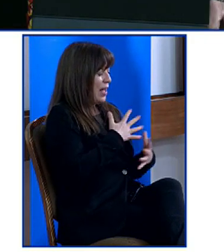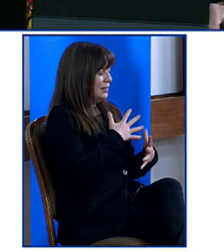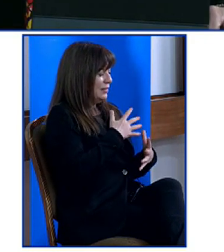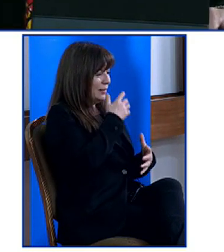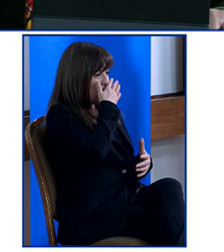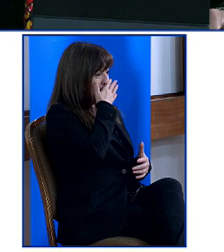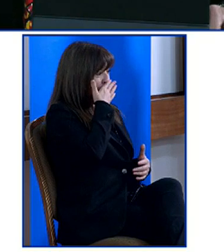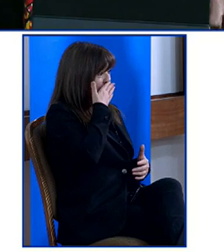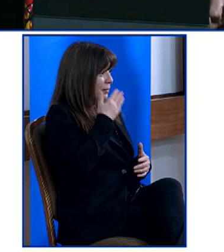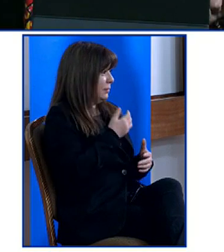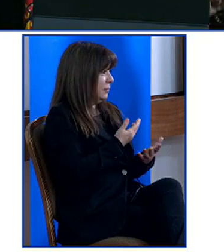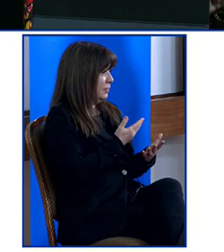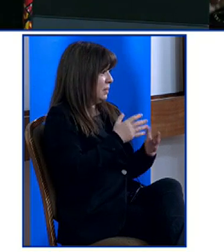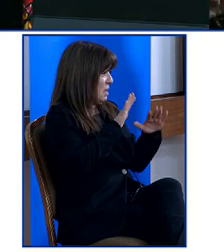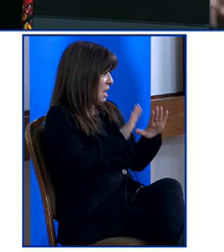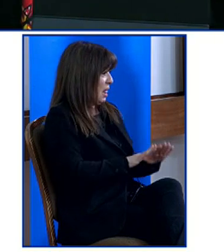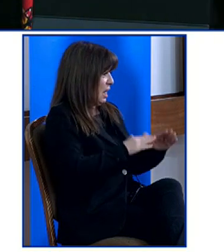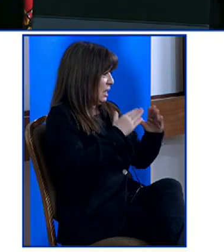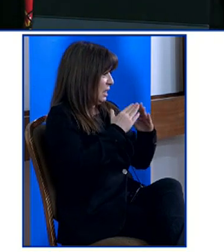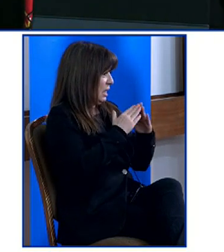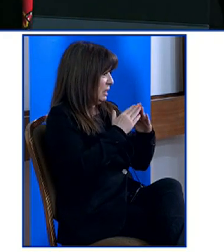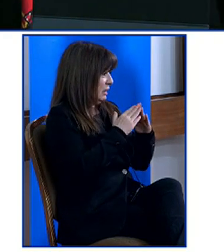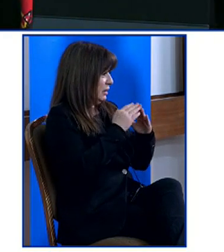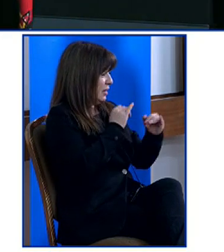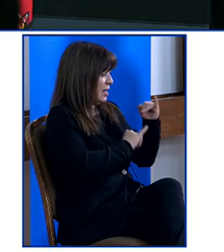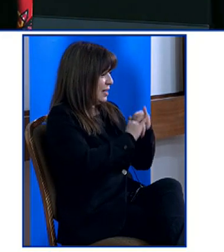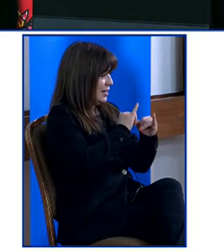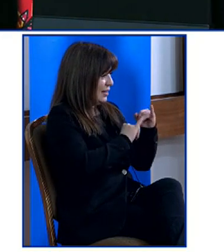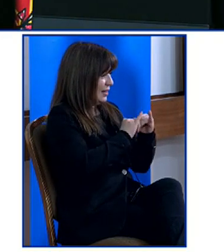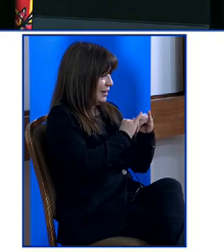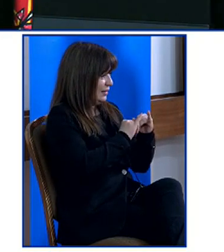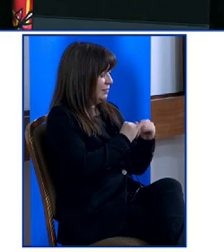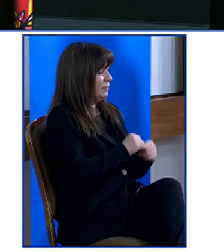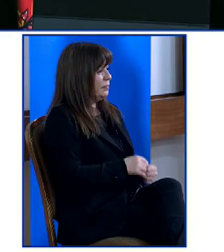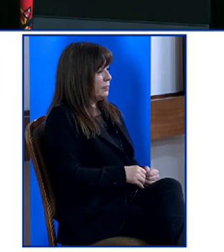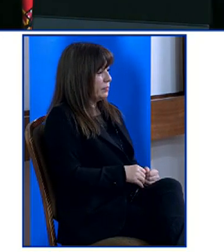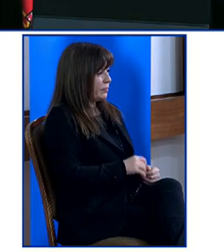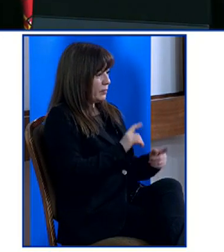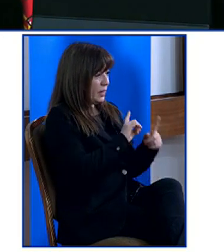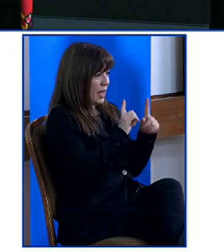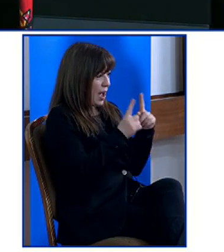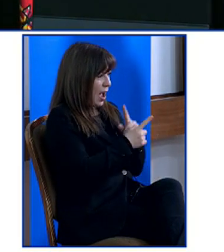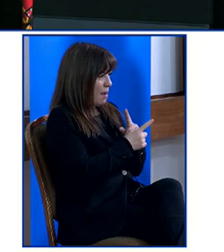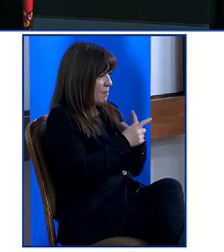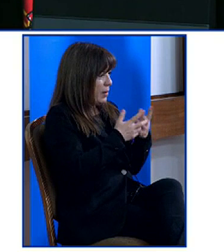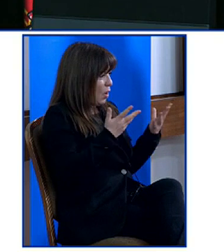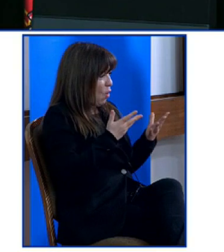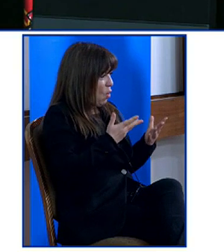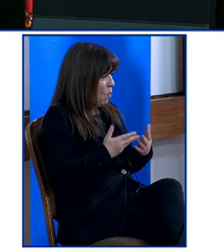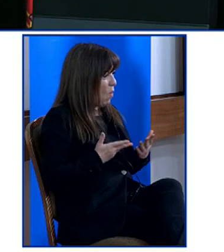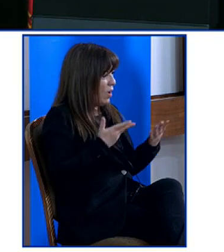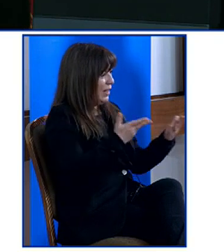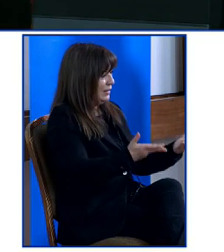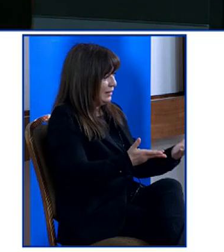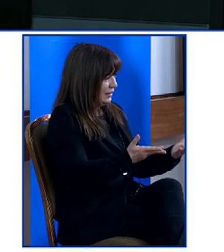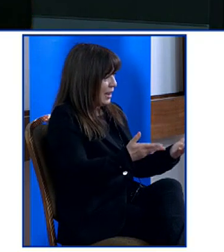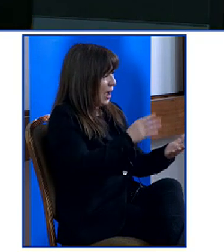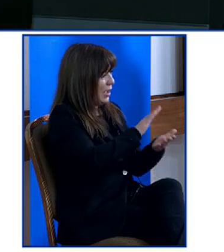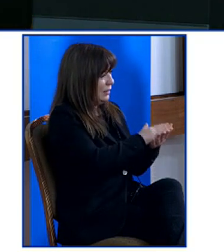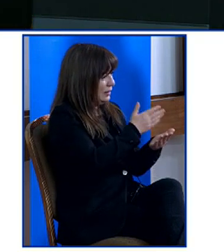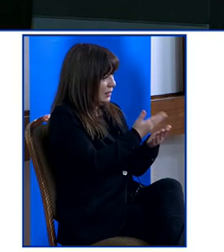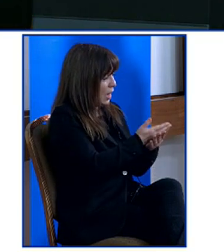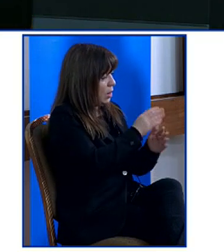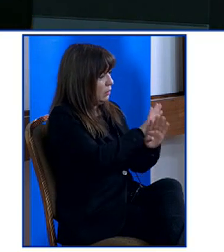big opportunity is changing the way in which healthcare is delivered. Where it's possible and safe, we are stopping the unnecessary use